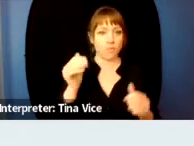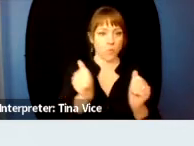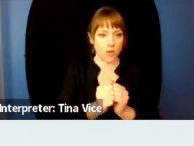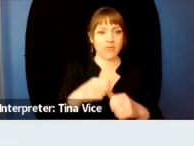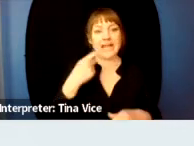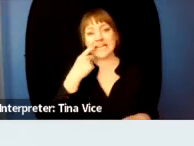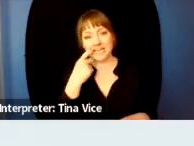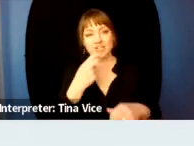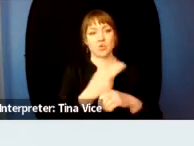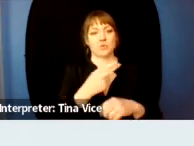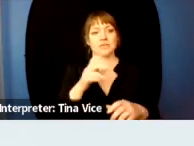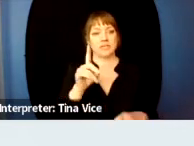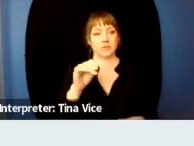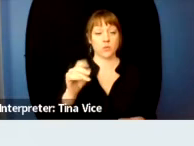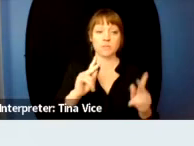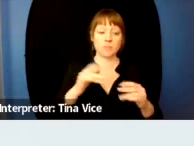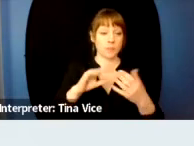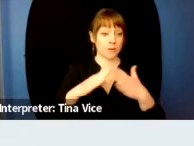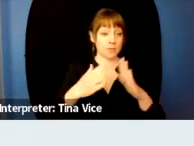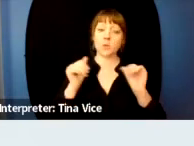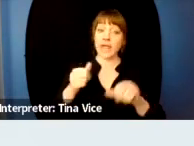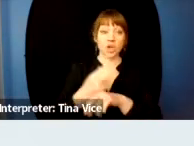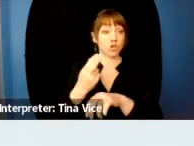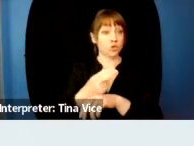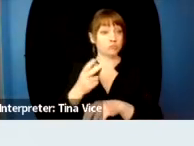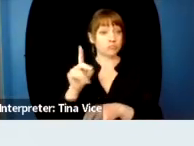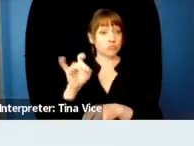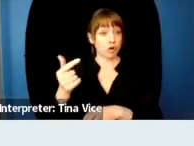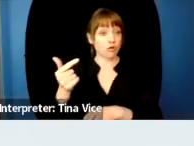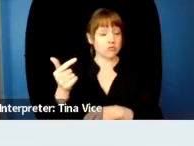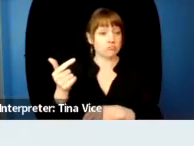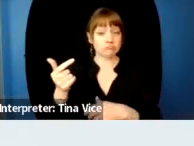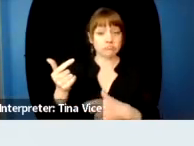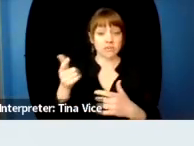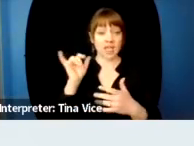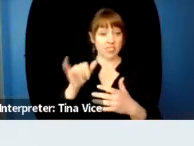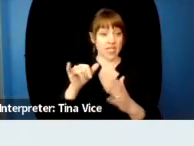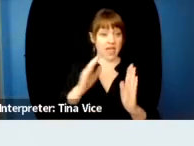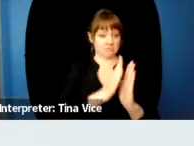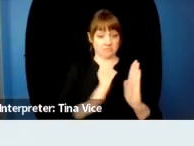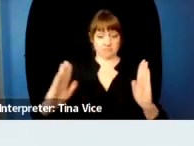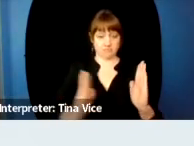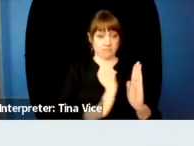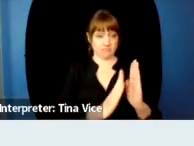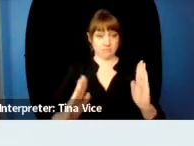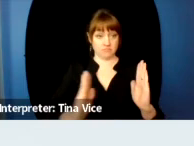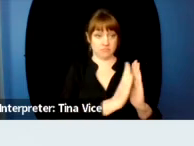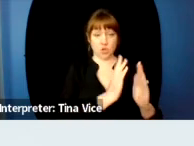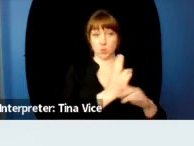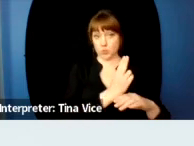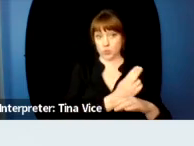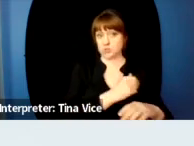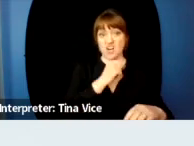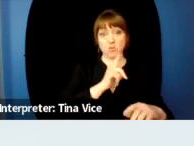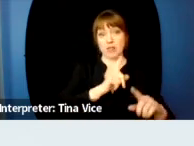people in our community who are able to use drugs either at this drug use state where it's not building a